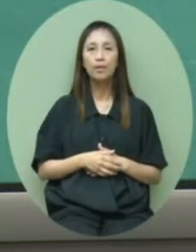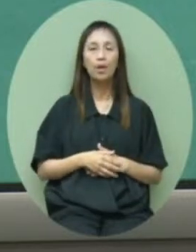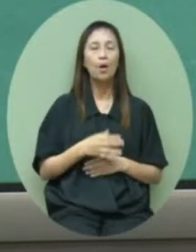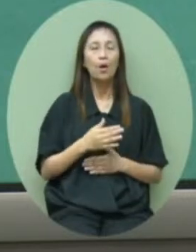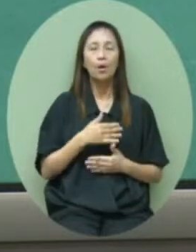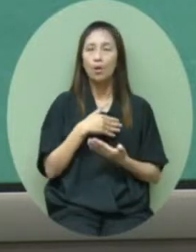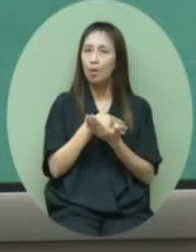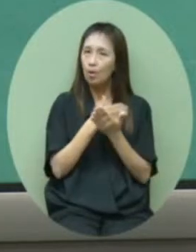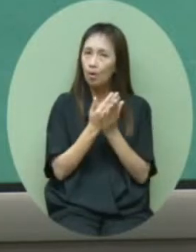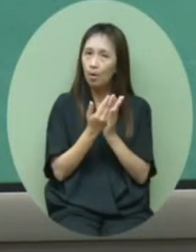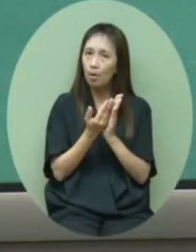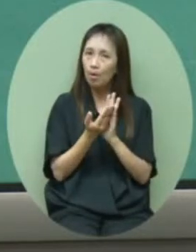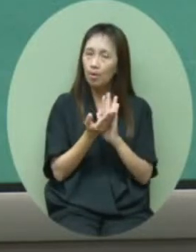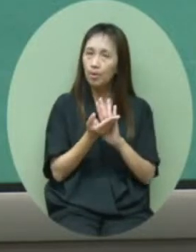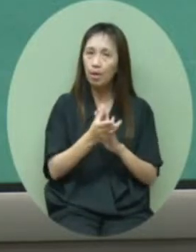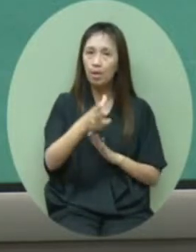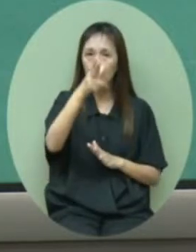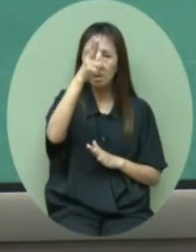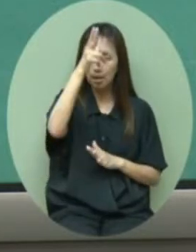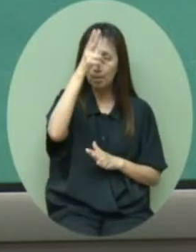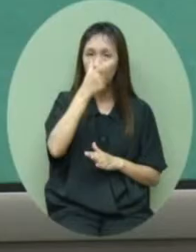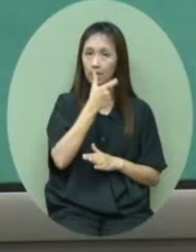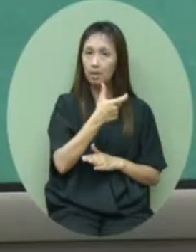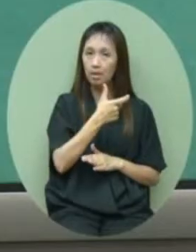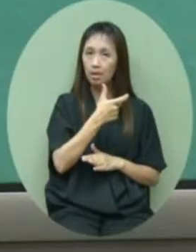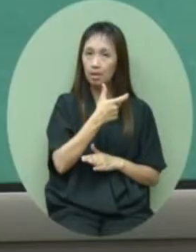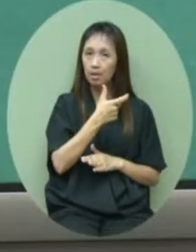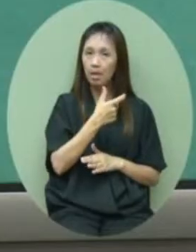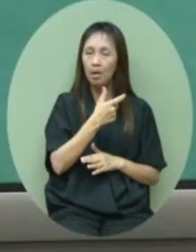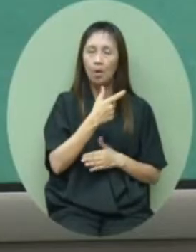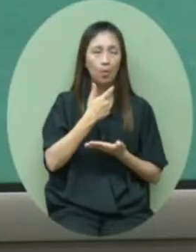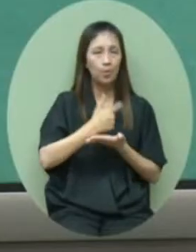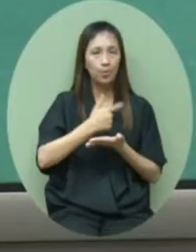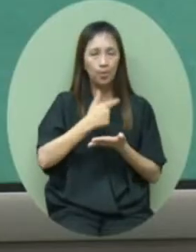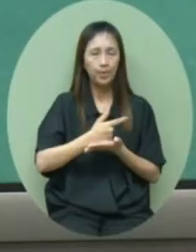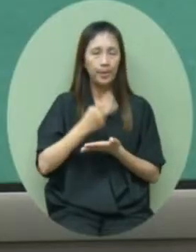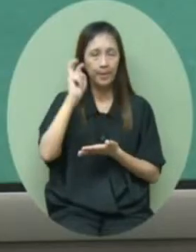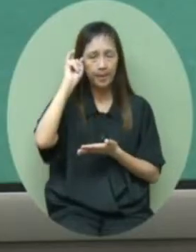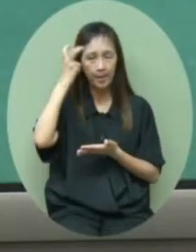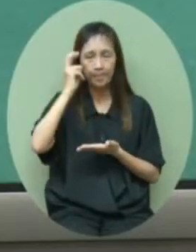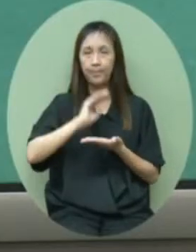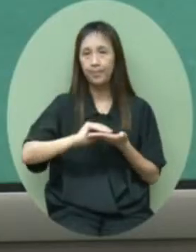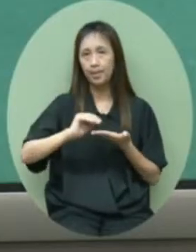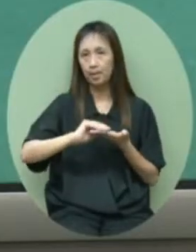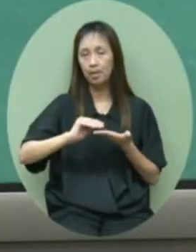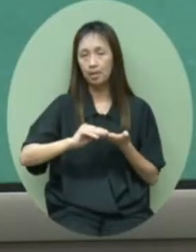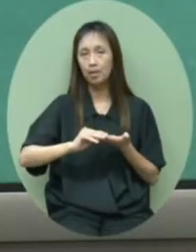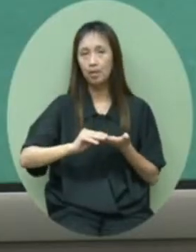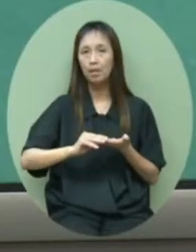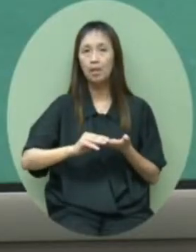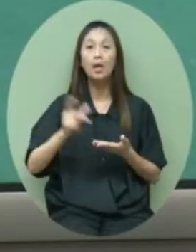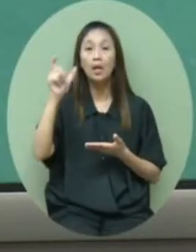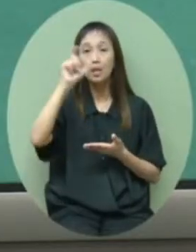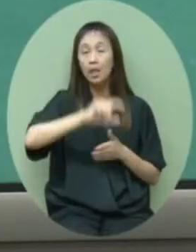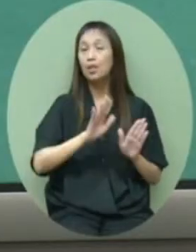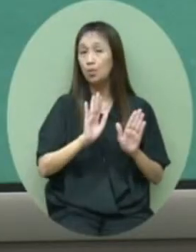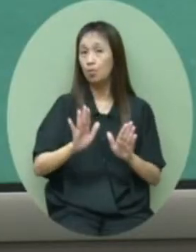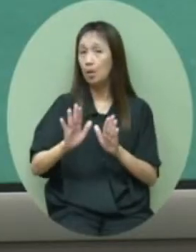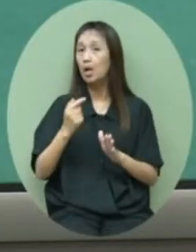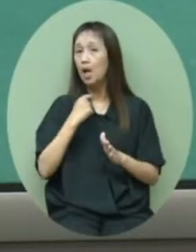noted the reference report. Now, if we are to use public money, we need to be extremely